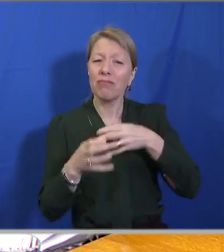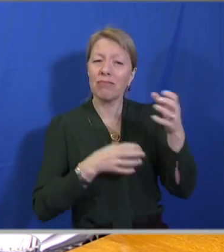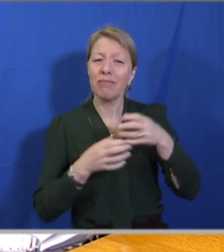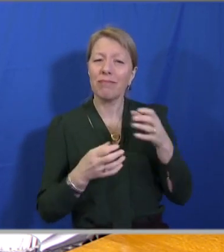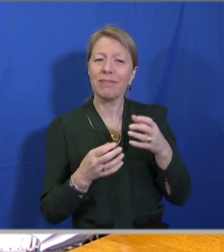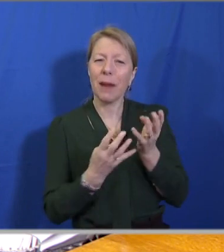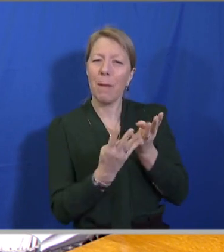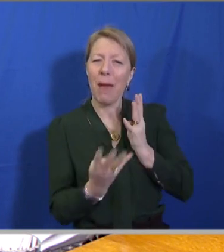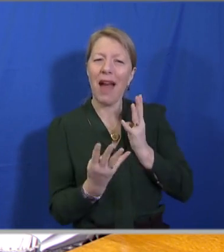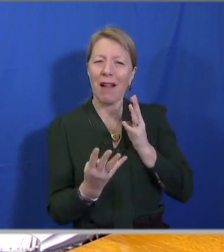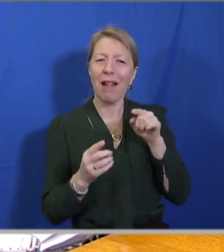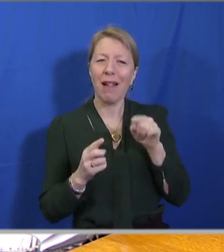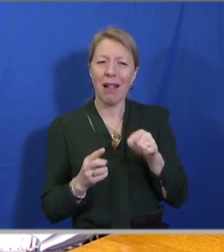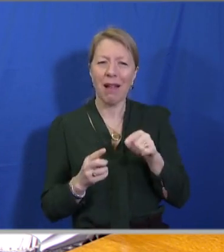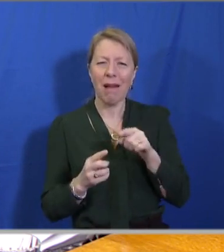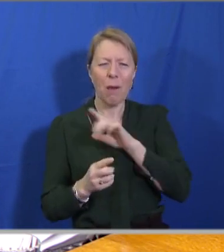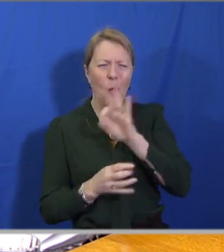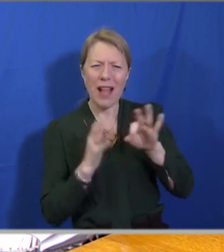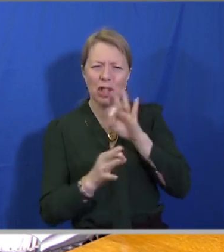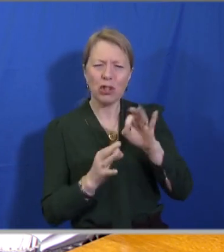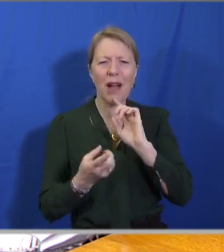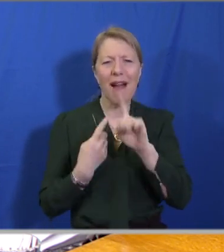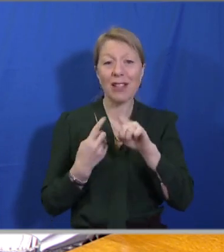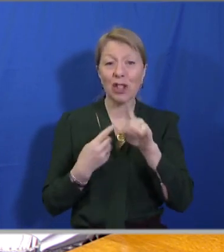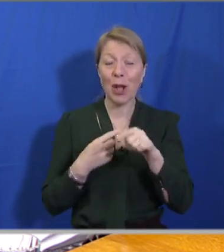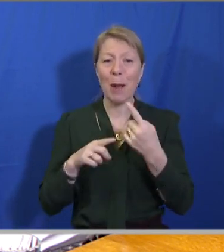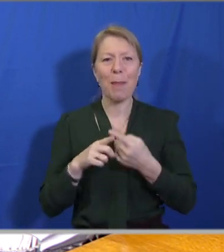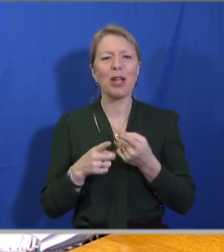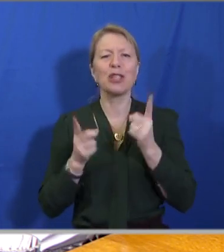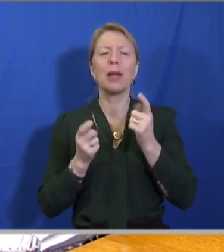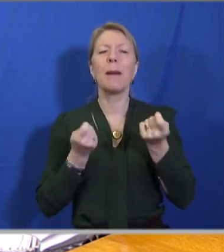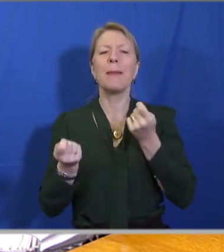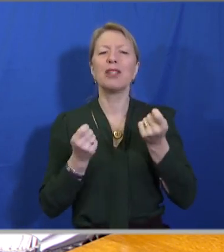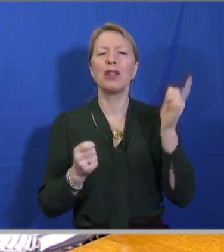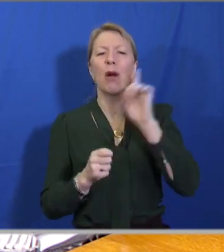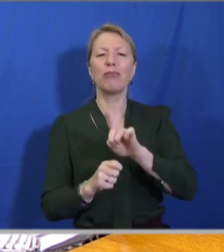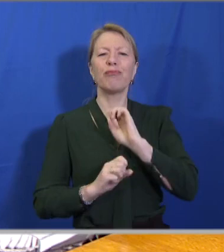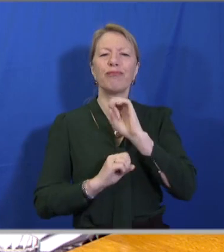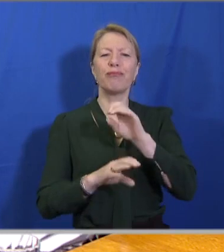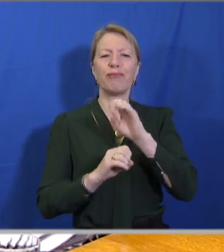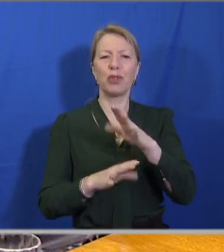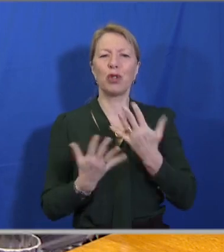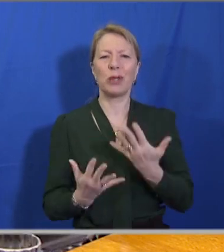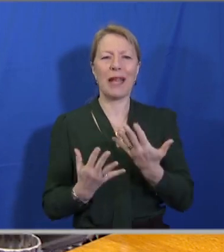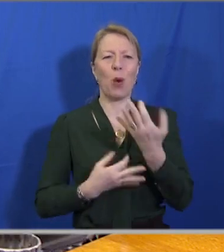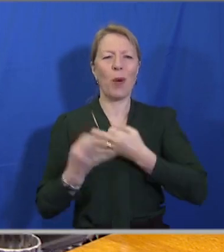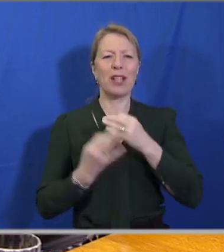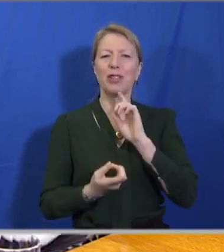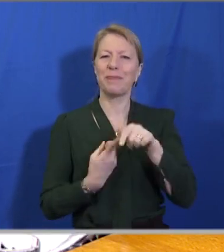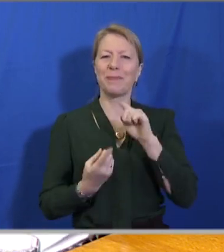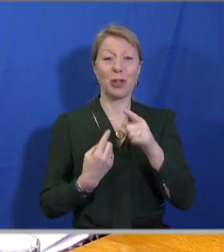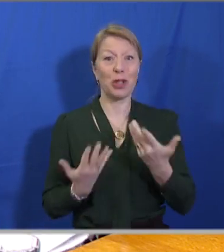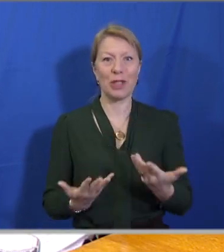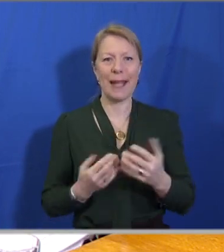from you, and we are delighted that the Minister is here today to present and to take a few questions as well. So it's